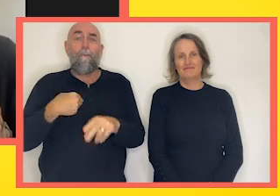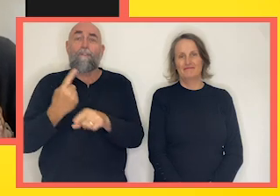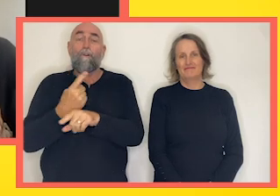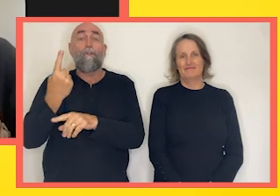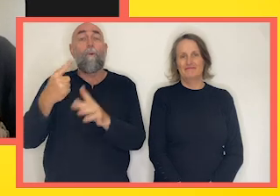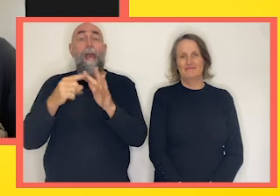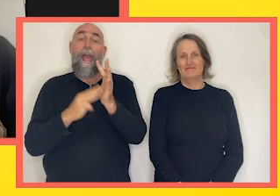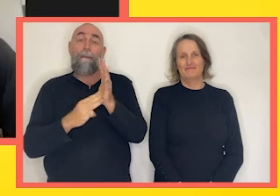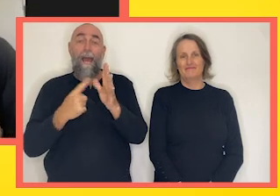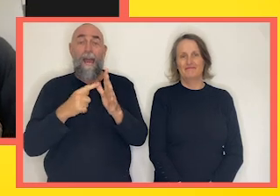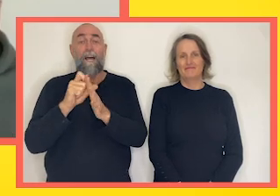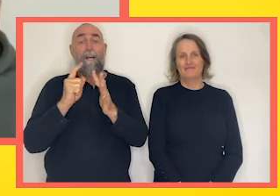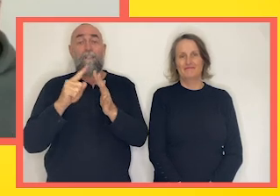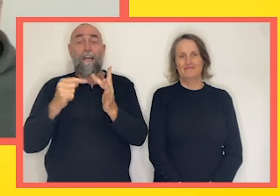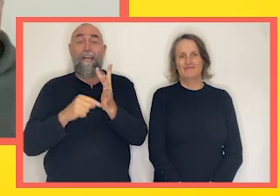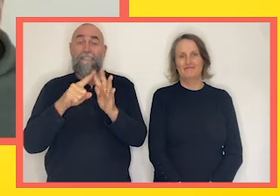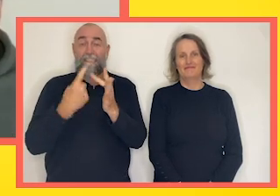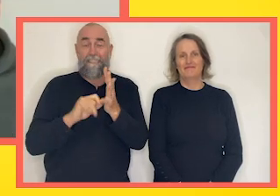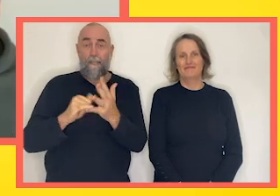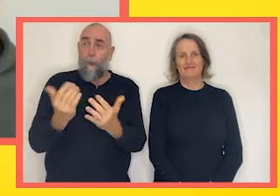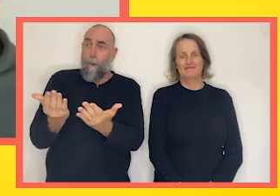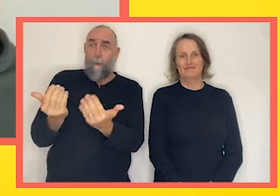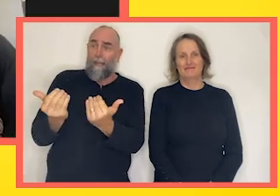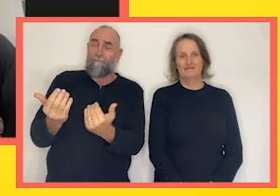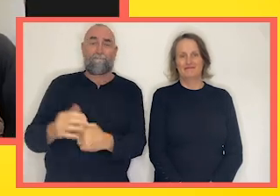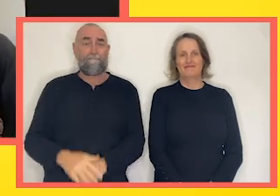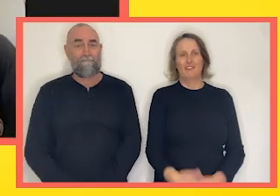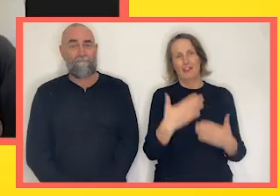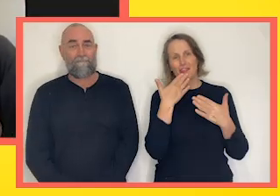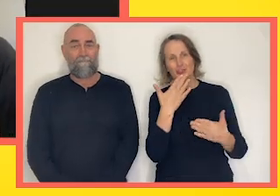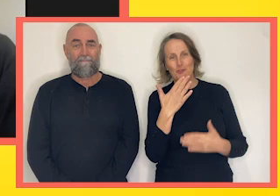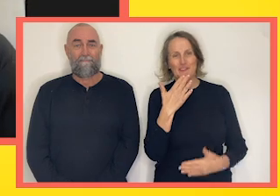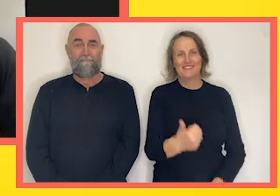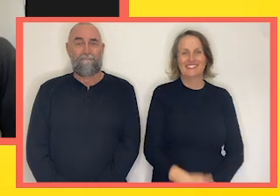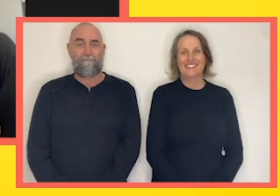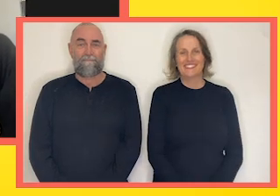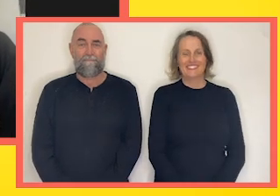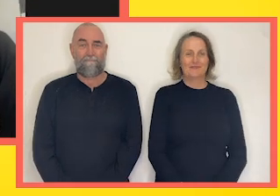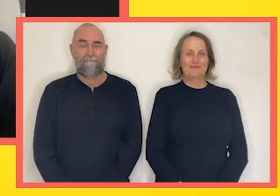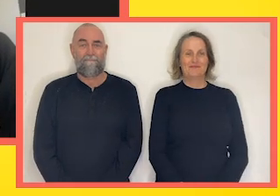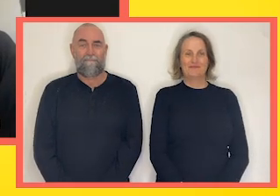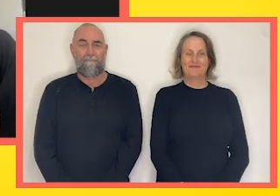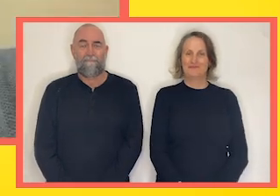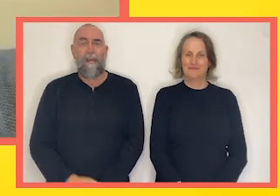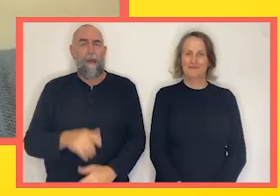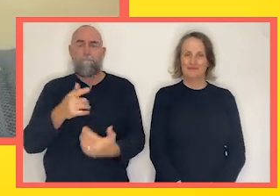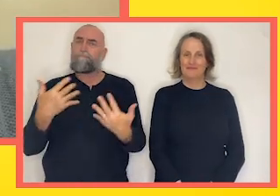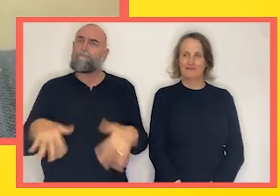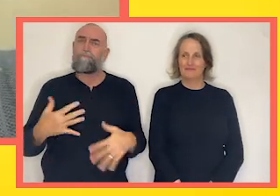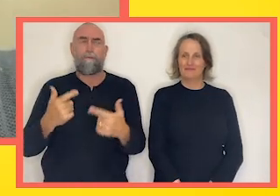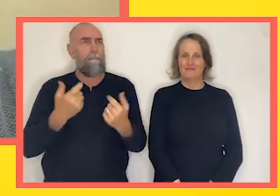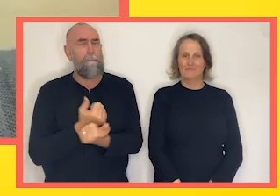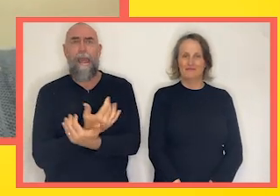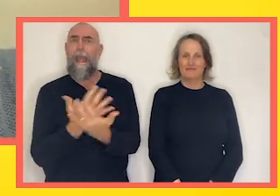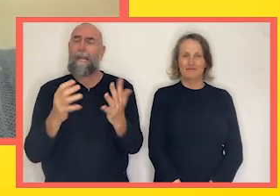great Emma Dieters. Emma, welcome to You Little Ripper. Thank you. Thanks for having me. There's a lot of parasports